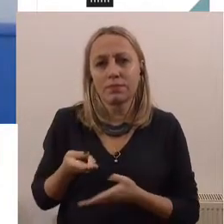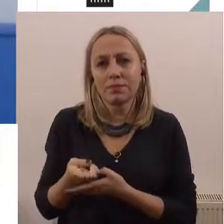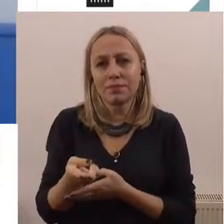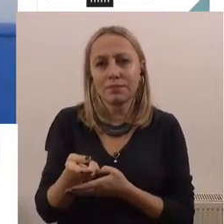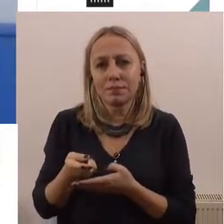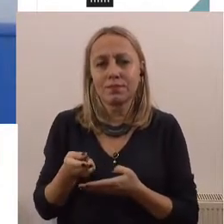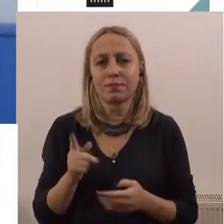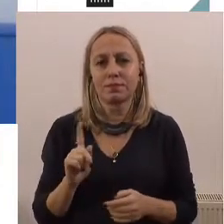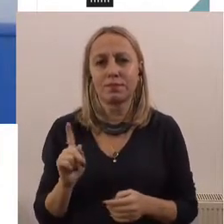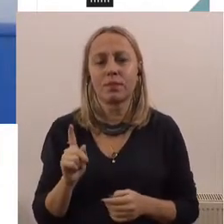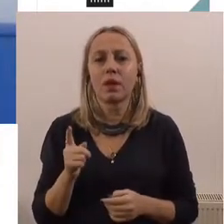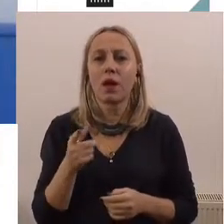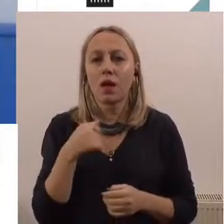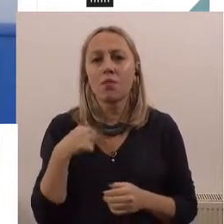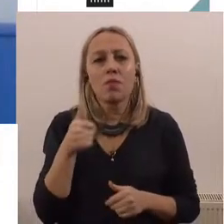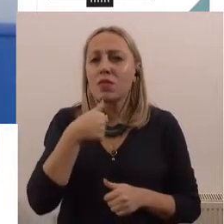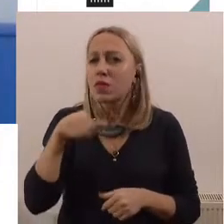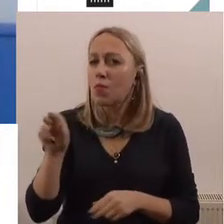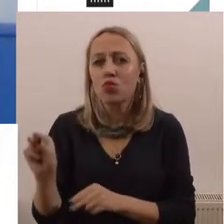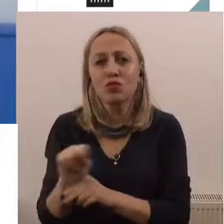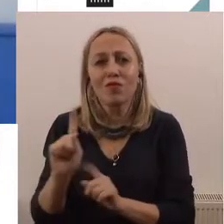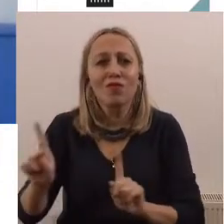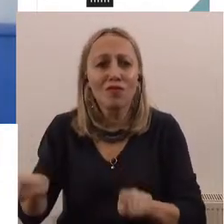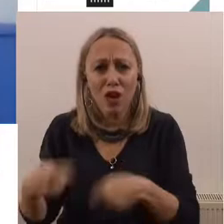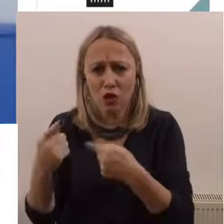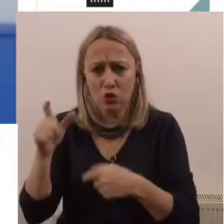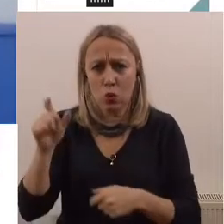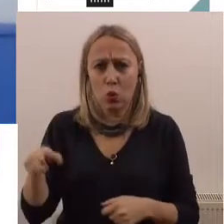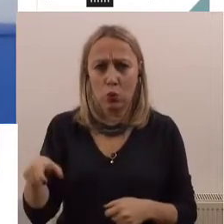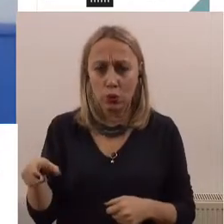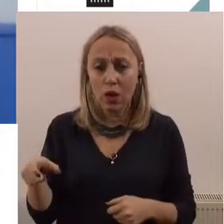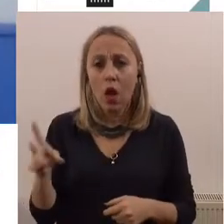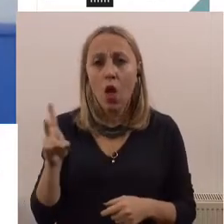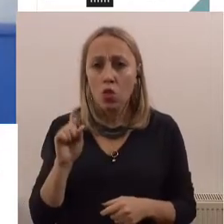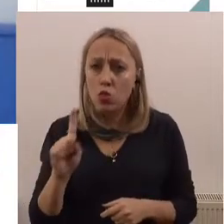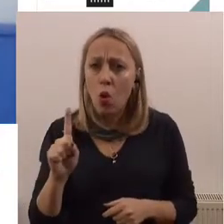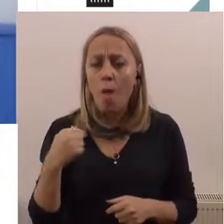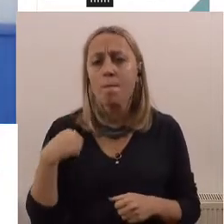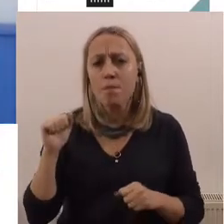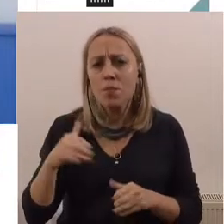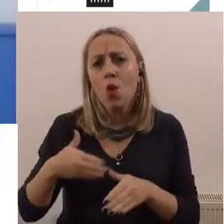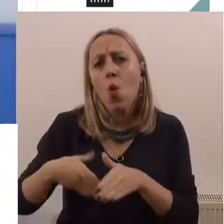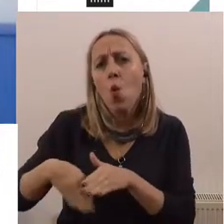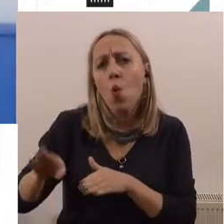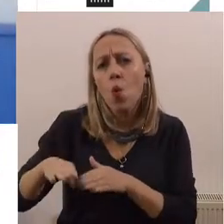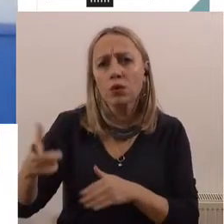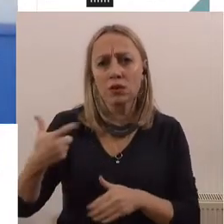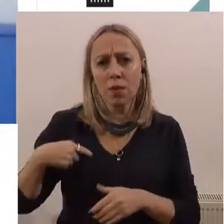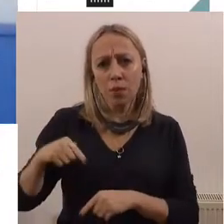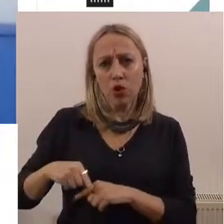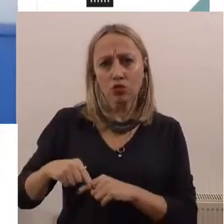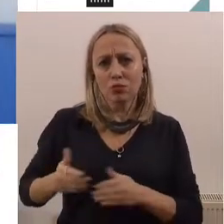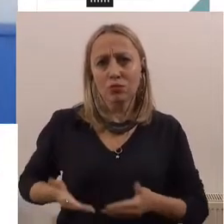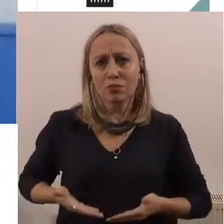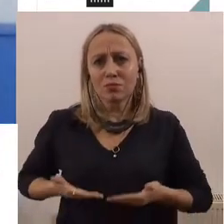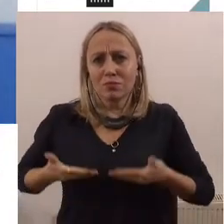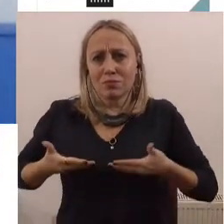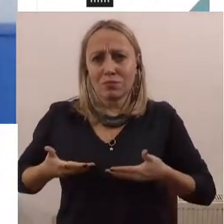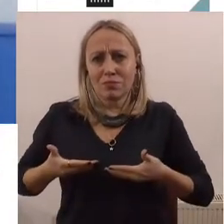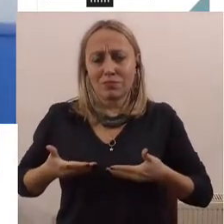So we cannot make people better, but we can make them feel better.